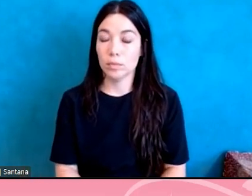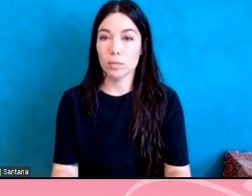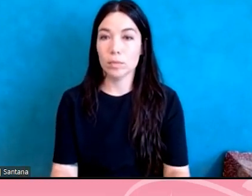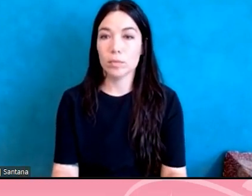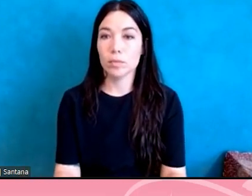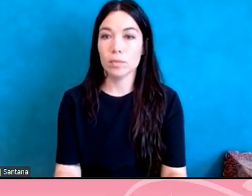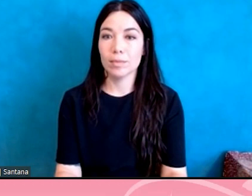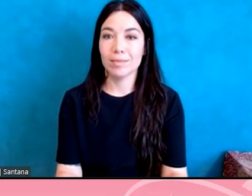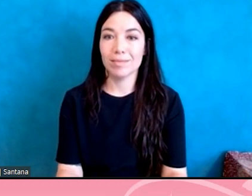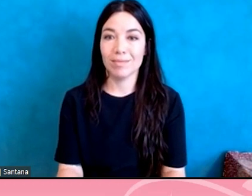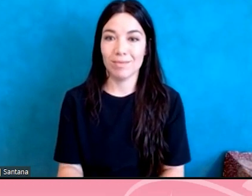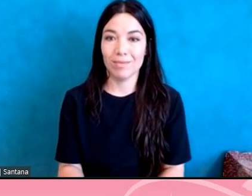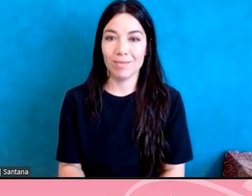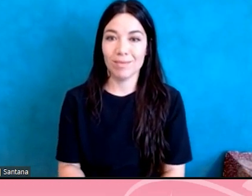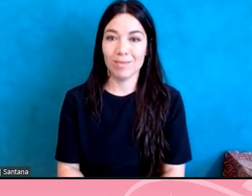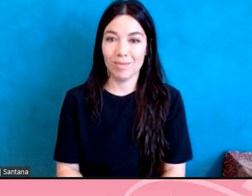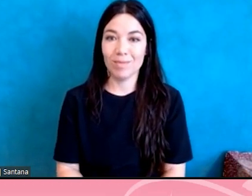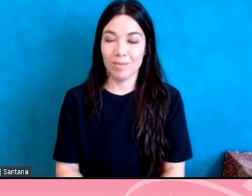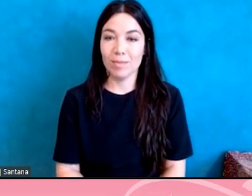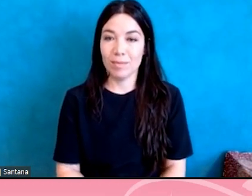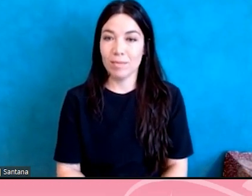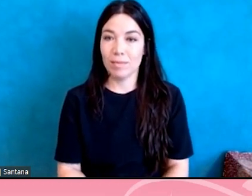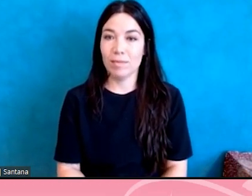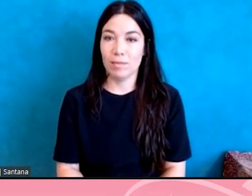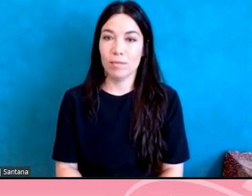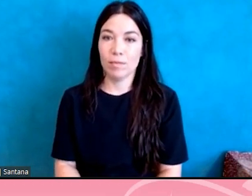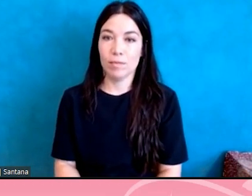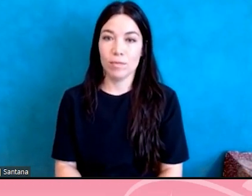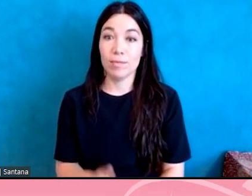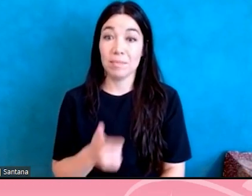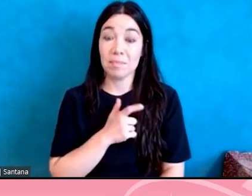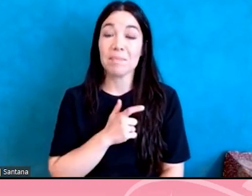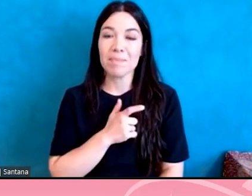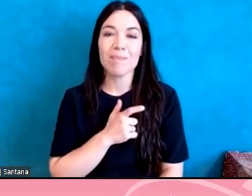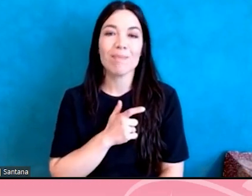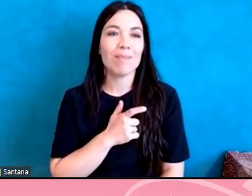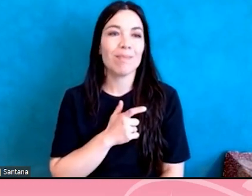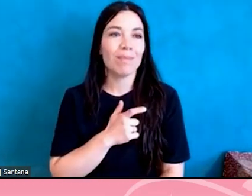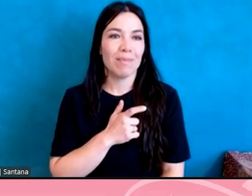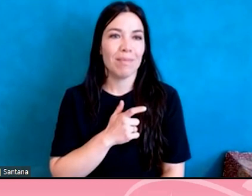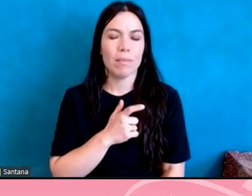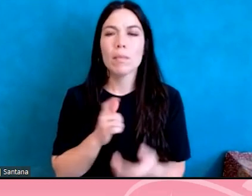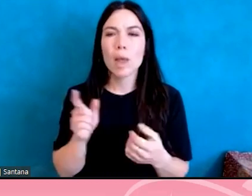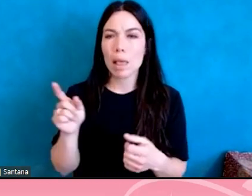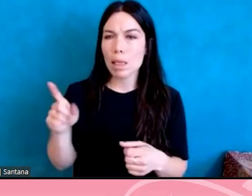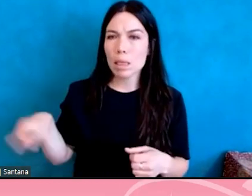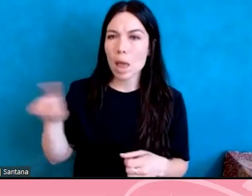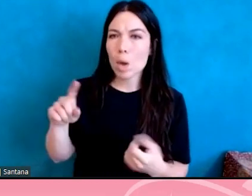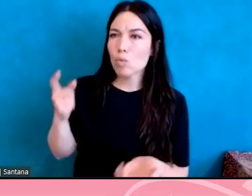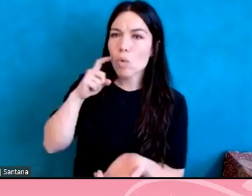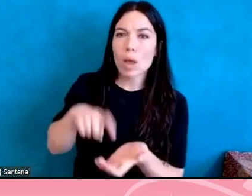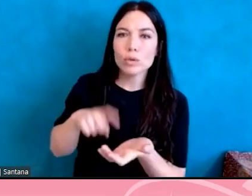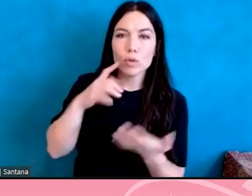This is a historical context and future directions. They were recognized for social transformations, for